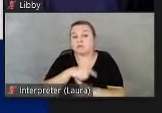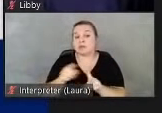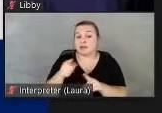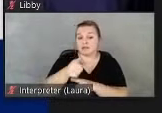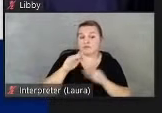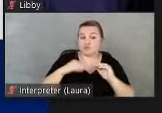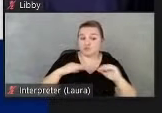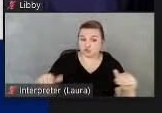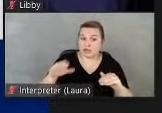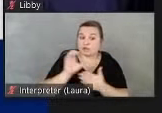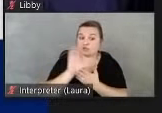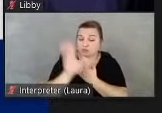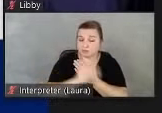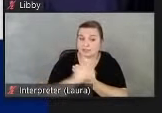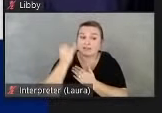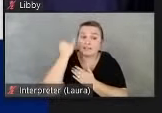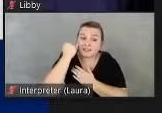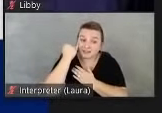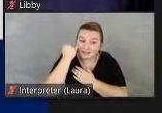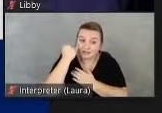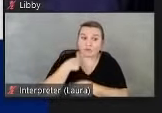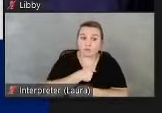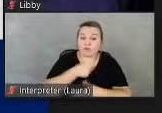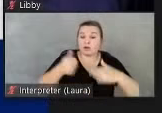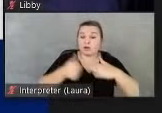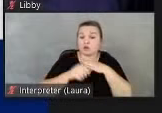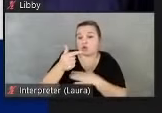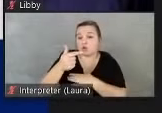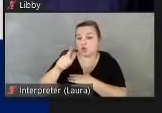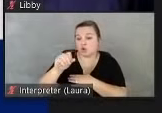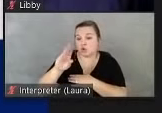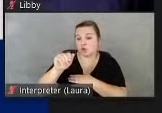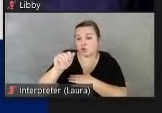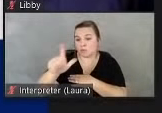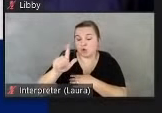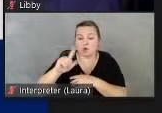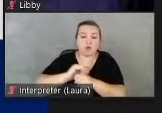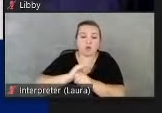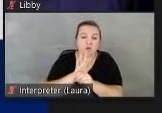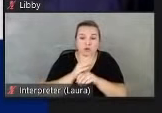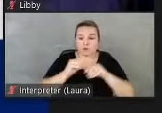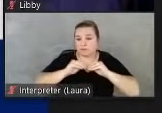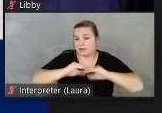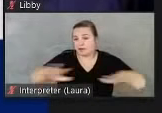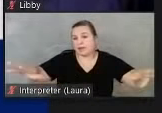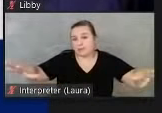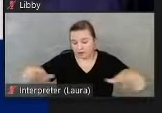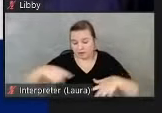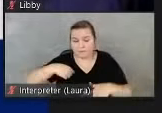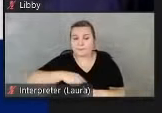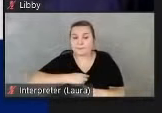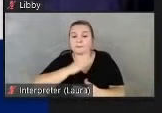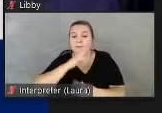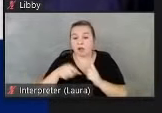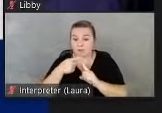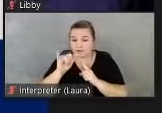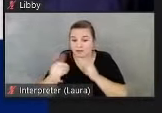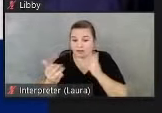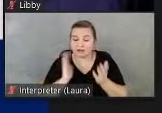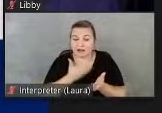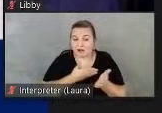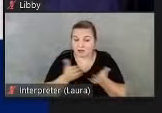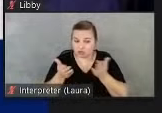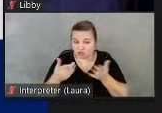is we are under a global pandemic. So when we talk about a global pandemic and the services that we're providing to these